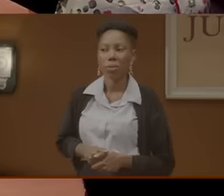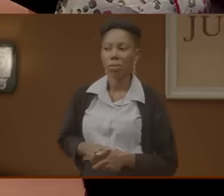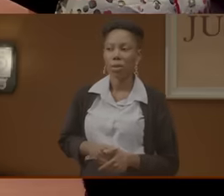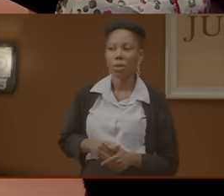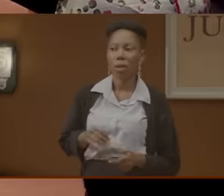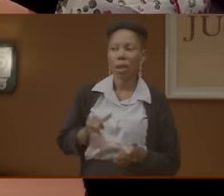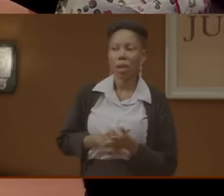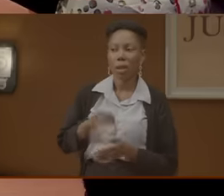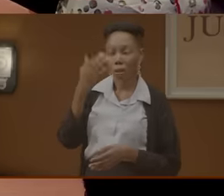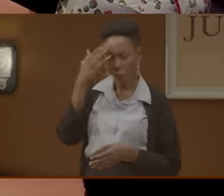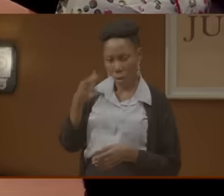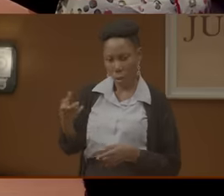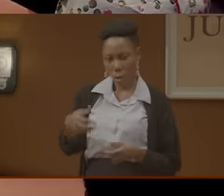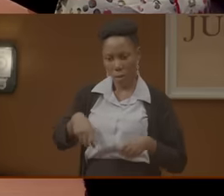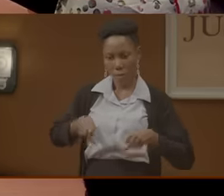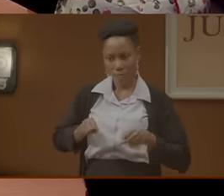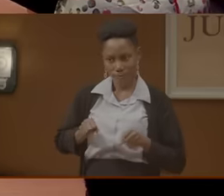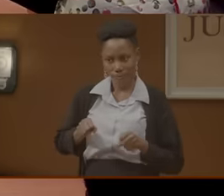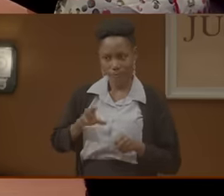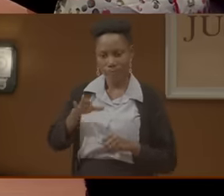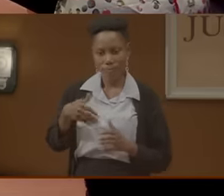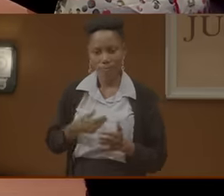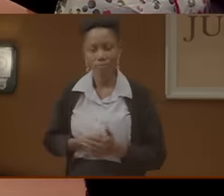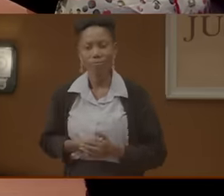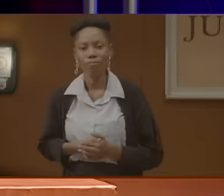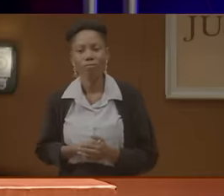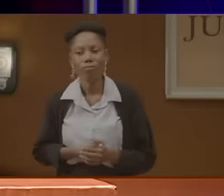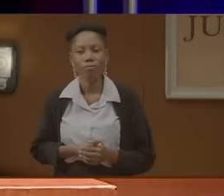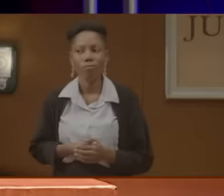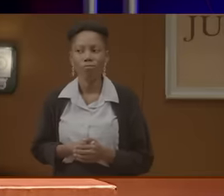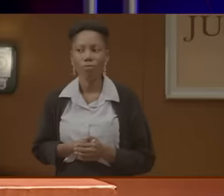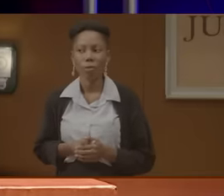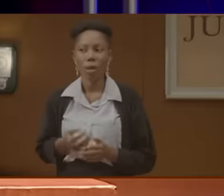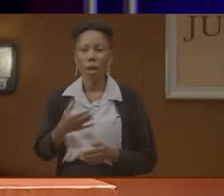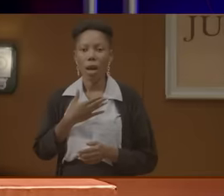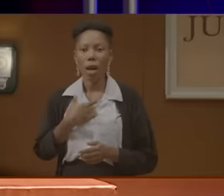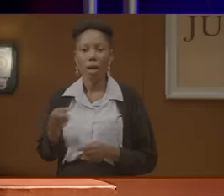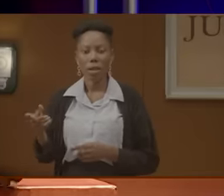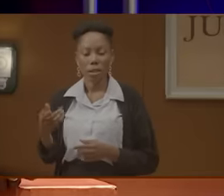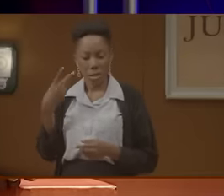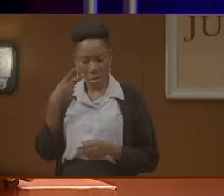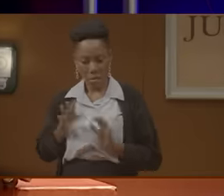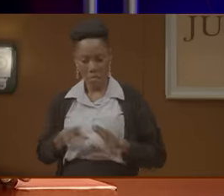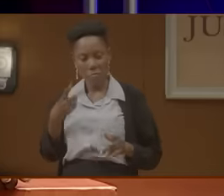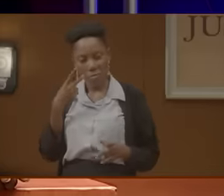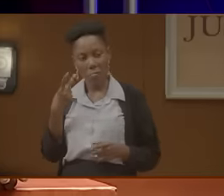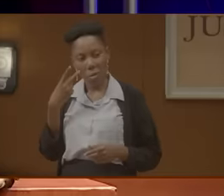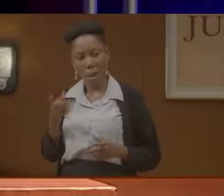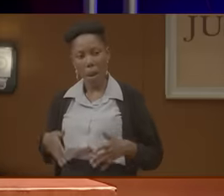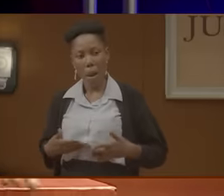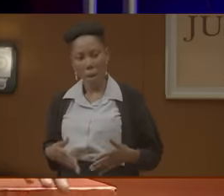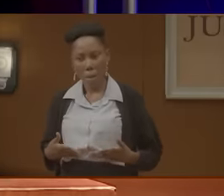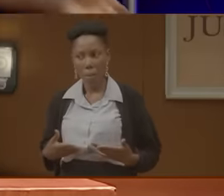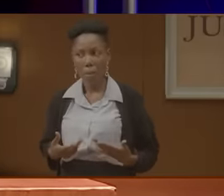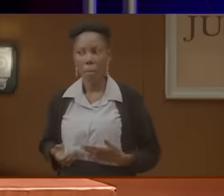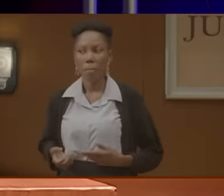phone. I just say, take Okada, buru, carry them, come. I collect them. The children were so very happy with me because if